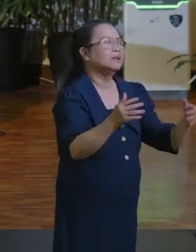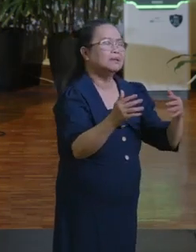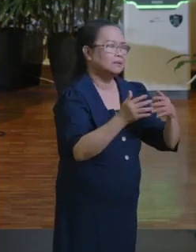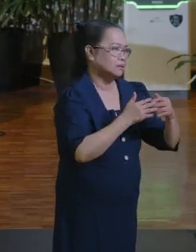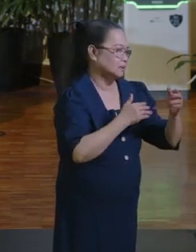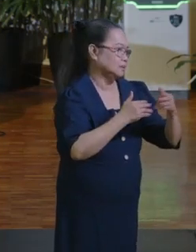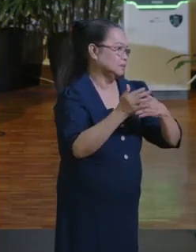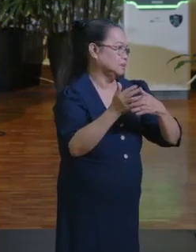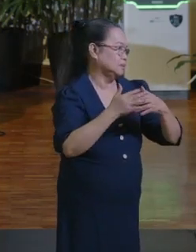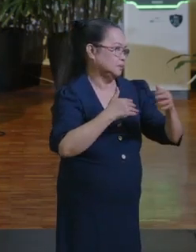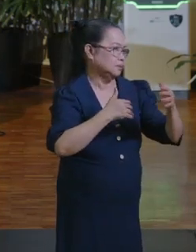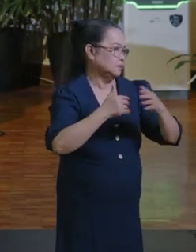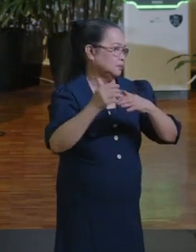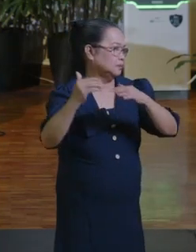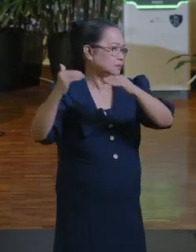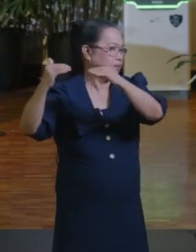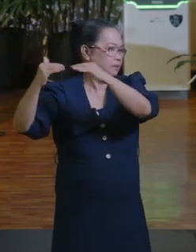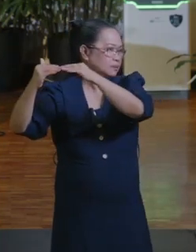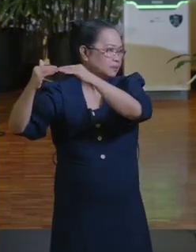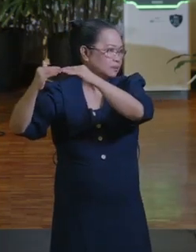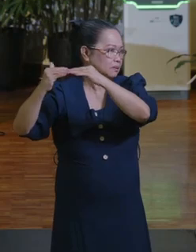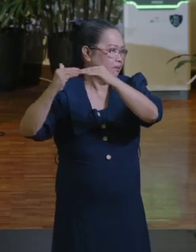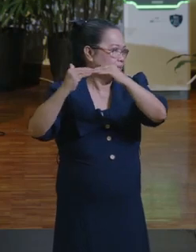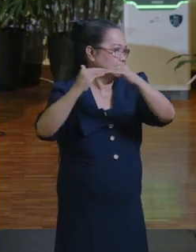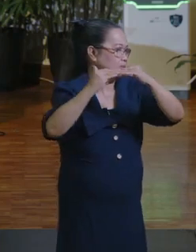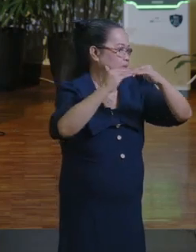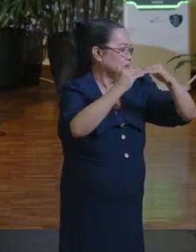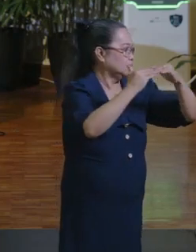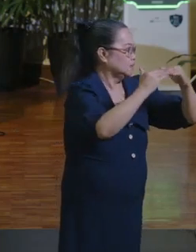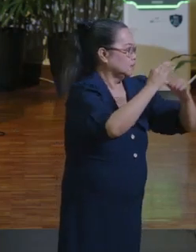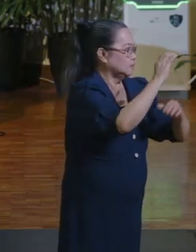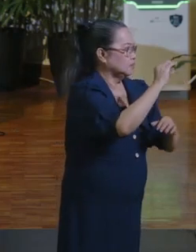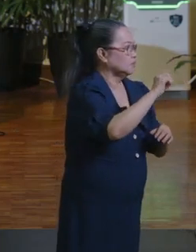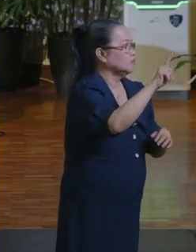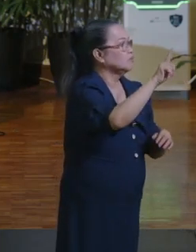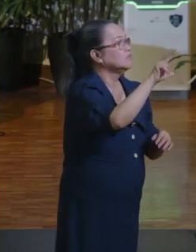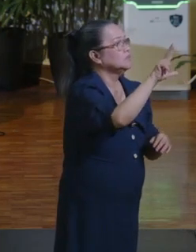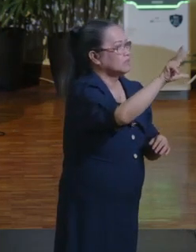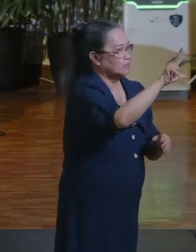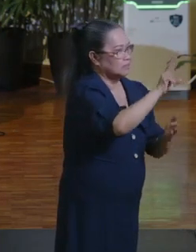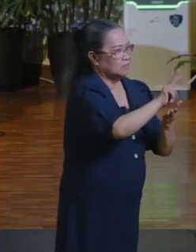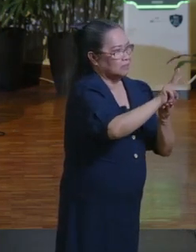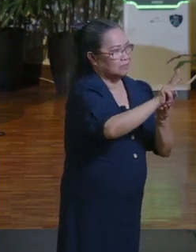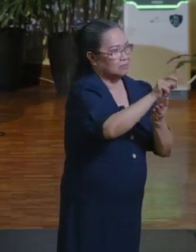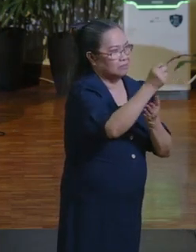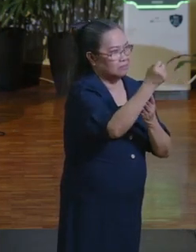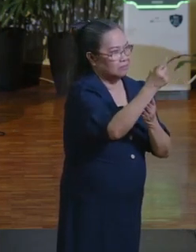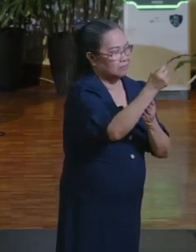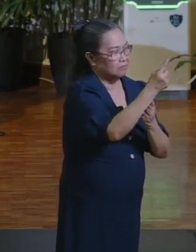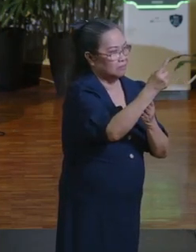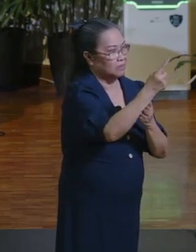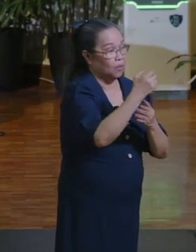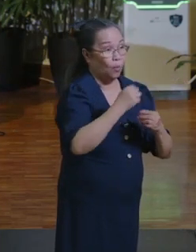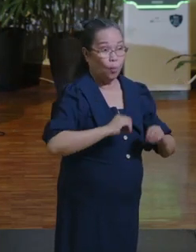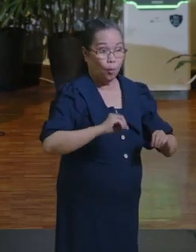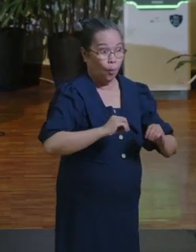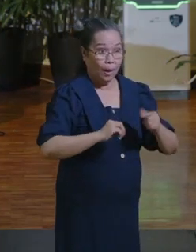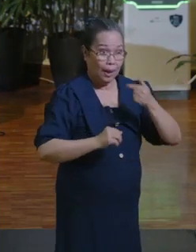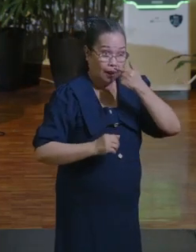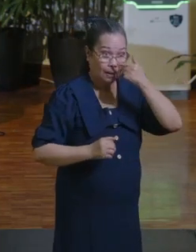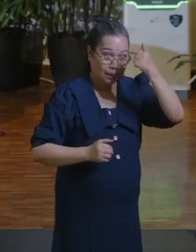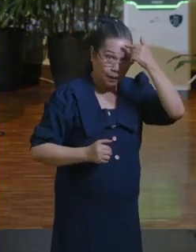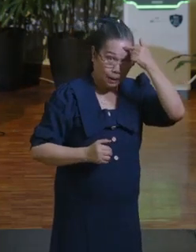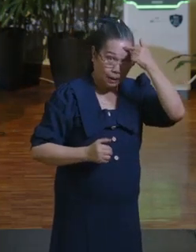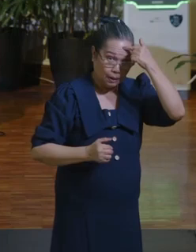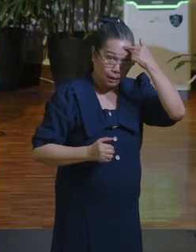diferensya. Ang sabi sa Colossians chapter 3 verse 11, here there is not Greek and Jew,